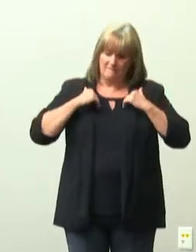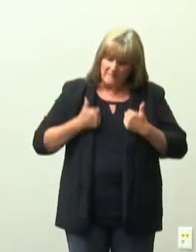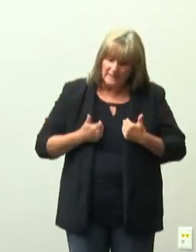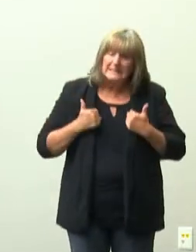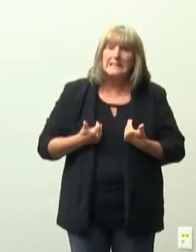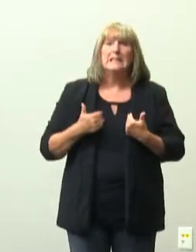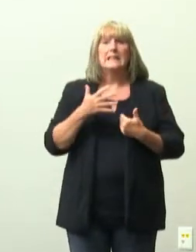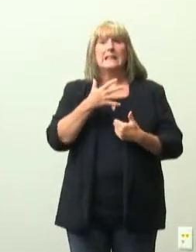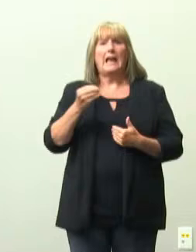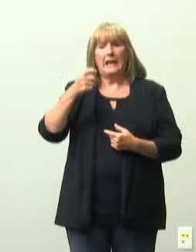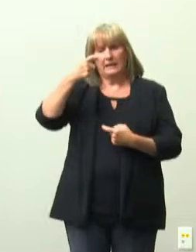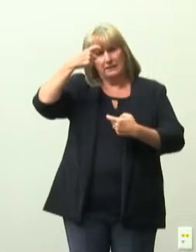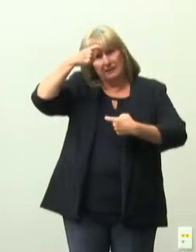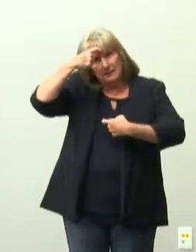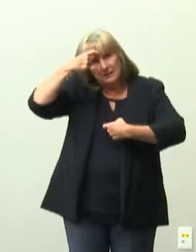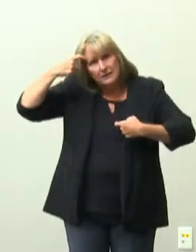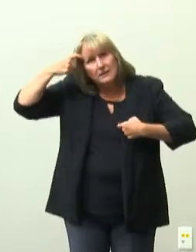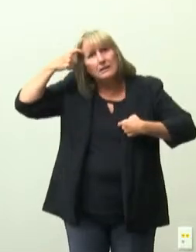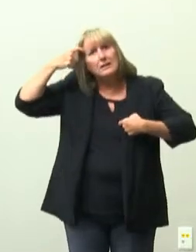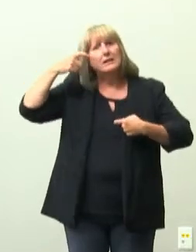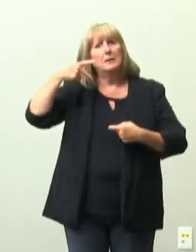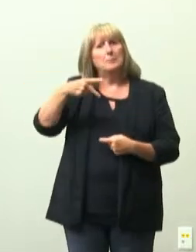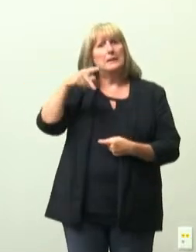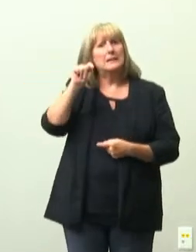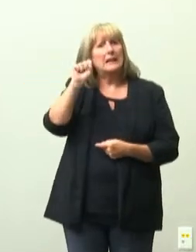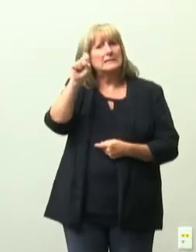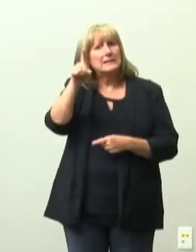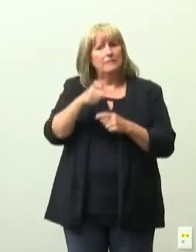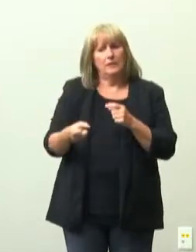existing from what we went through in the fall and the